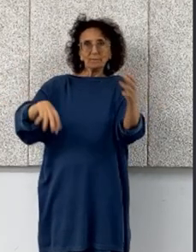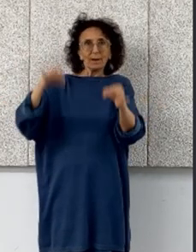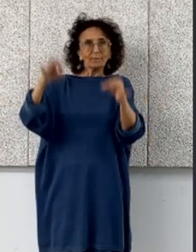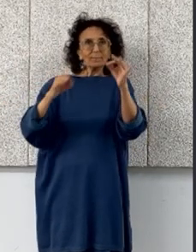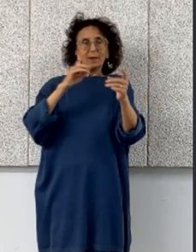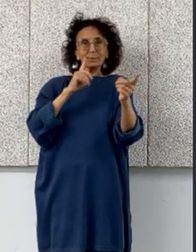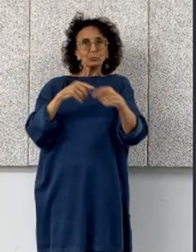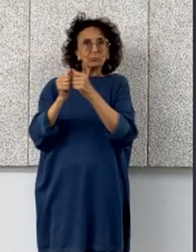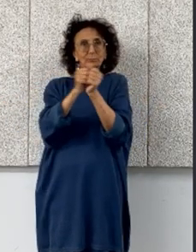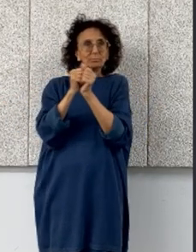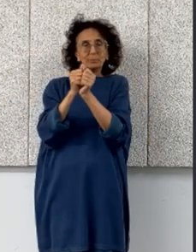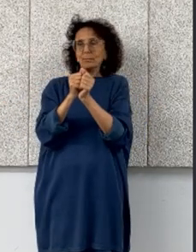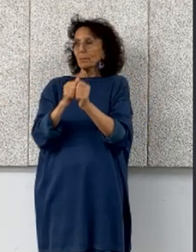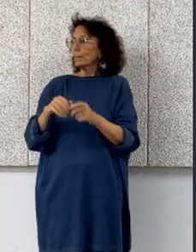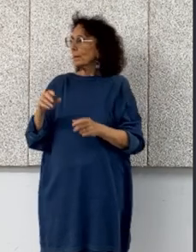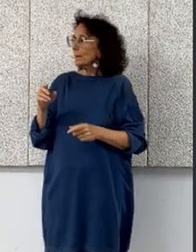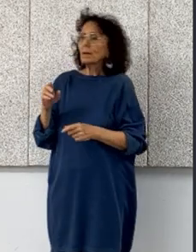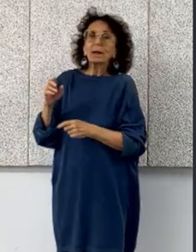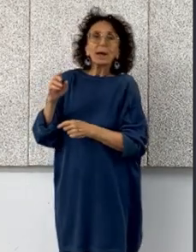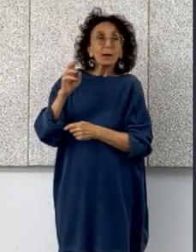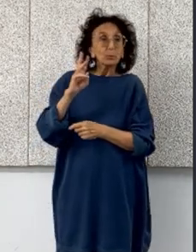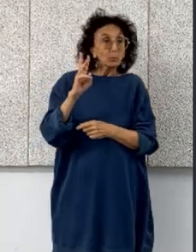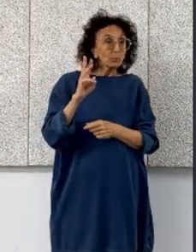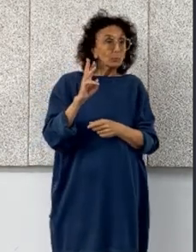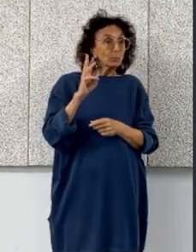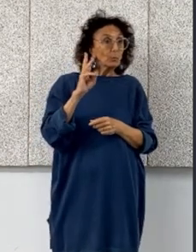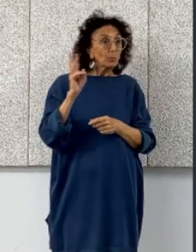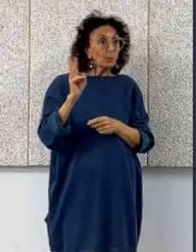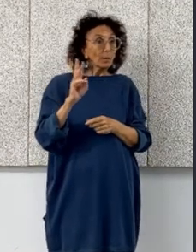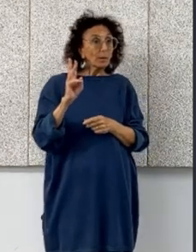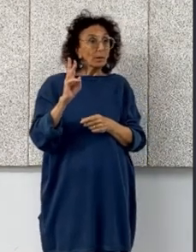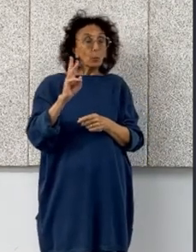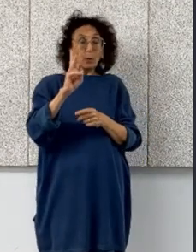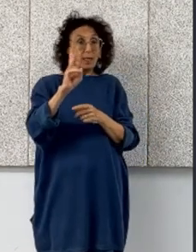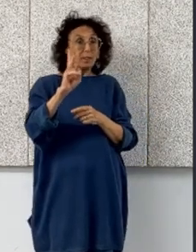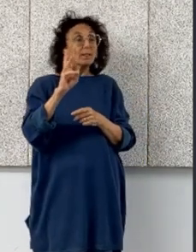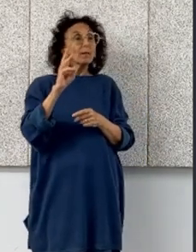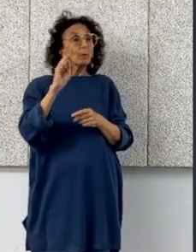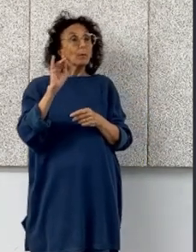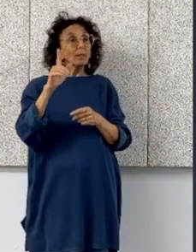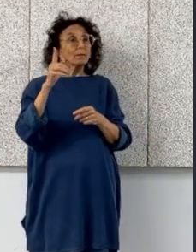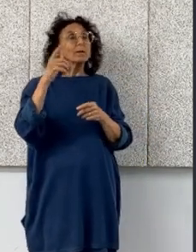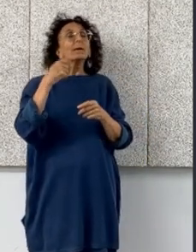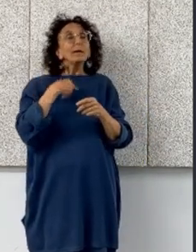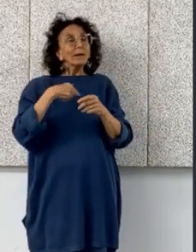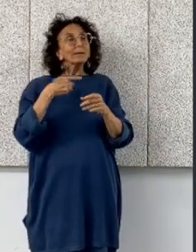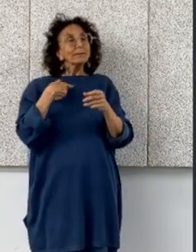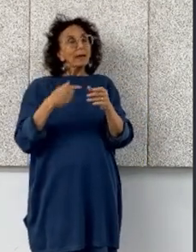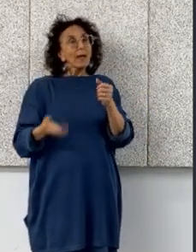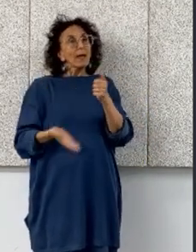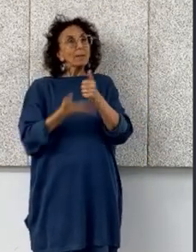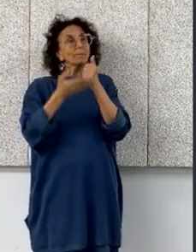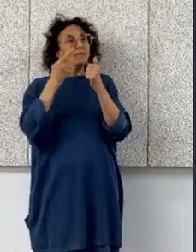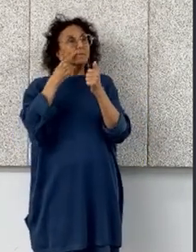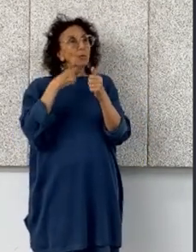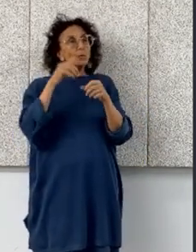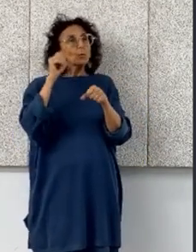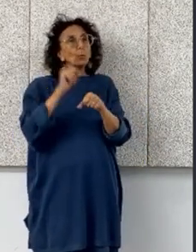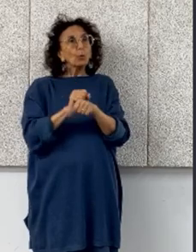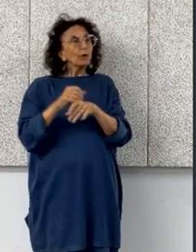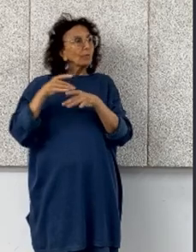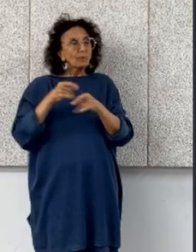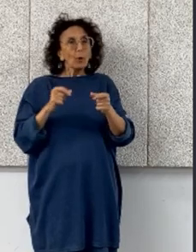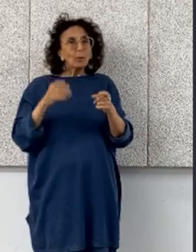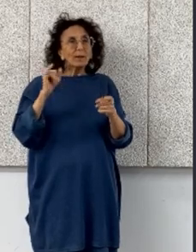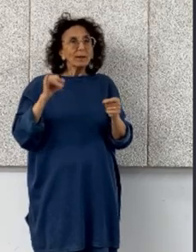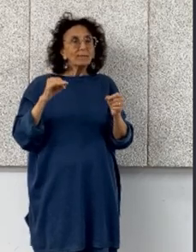helpful for workflow. Yeah, that if you set things up in such a way that everyone is waiting for you to